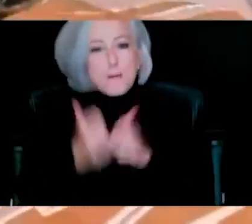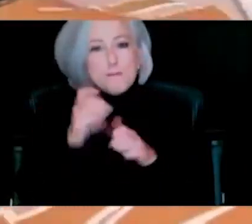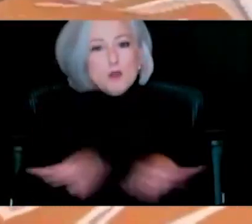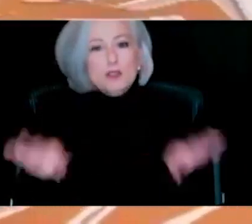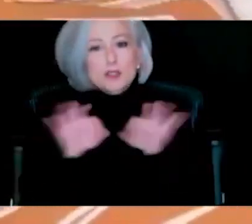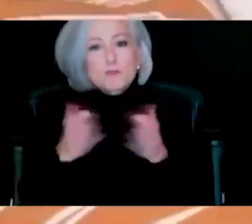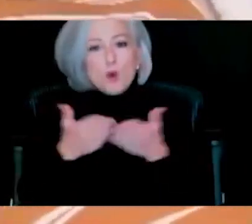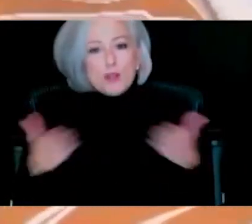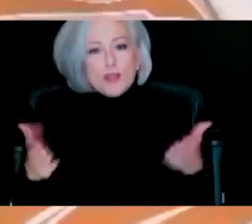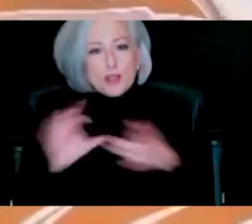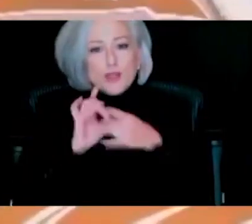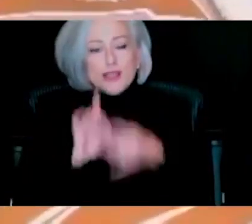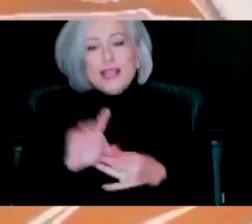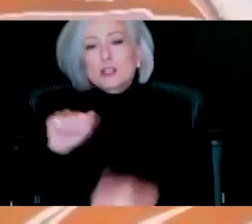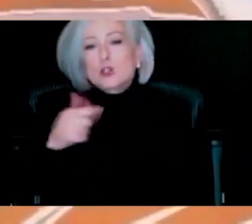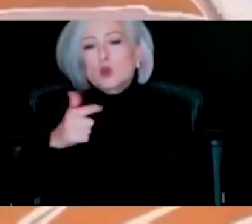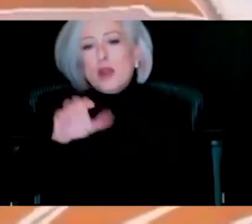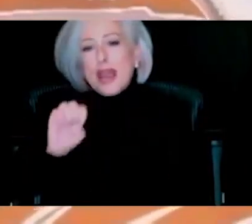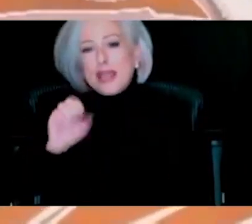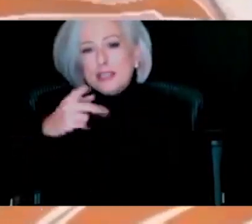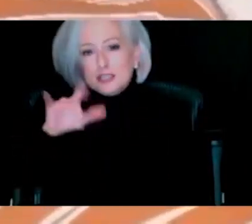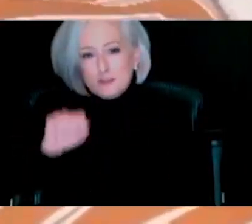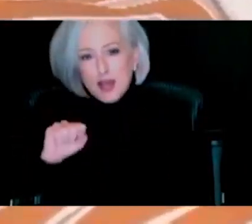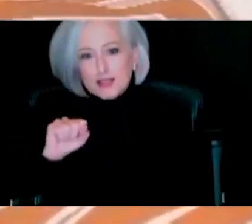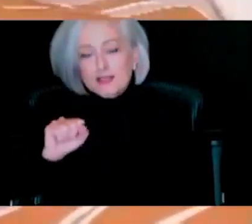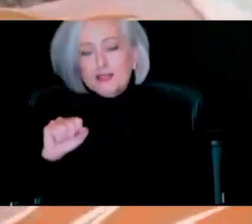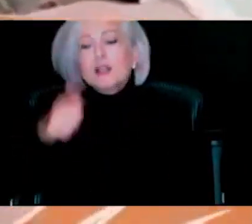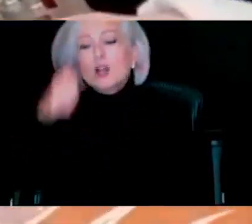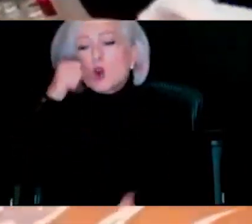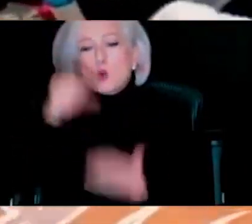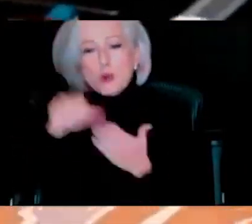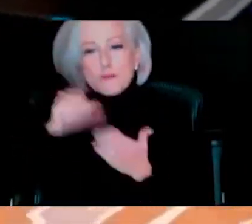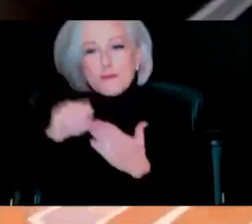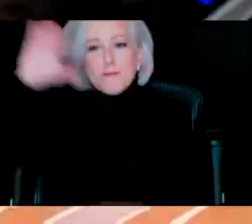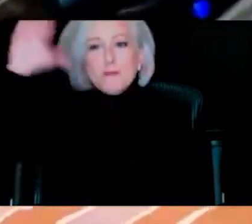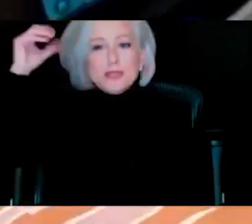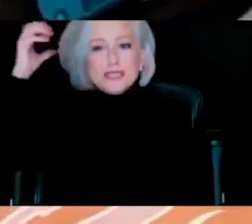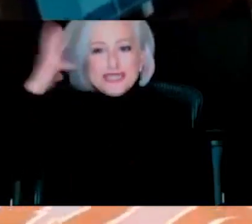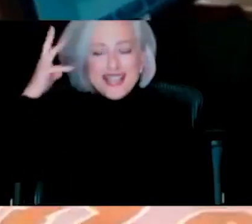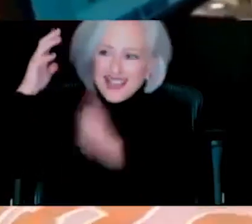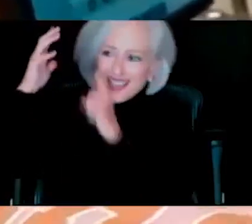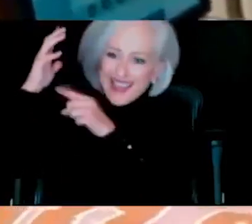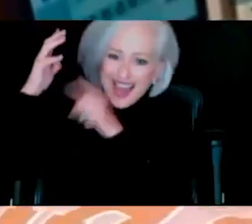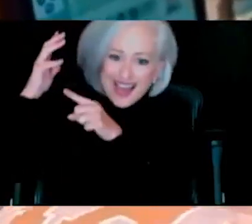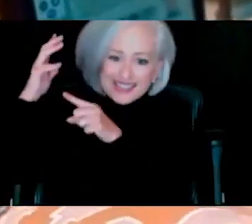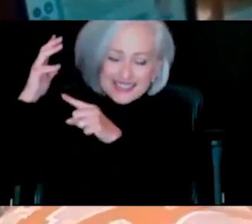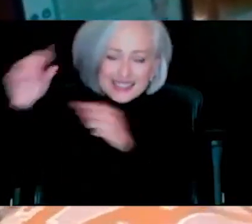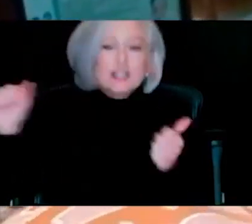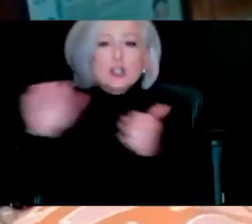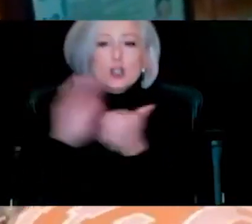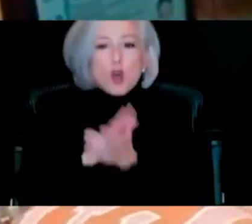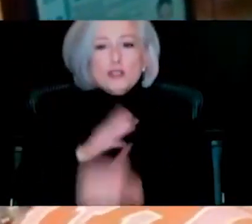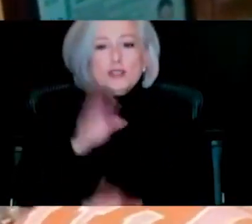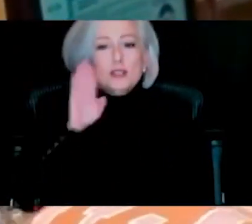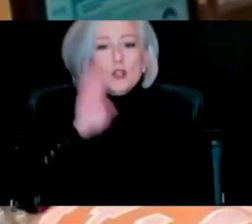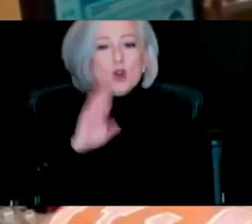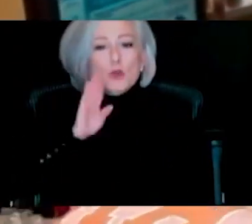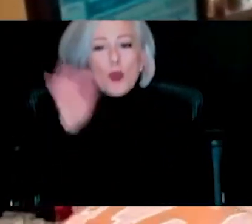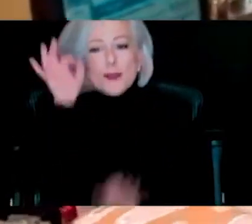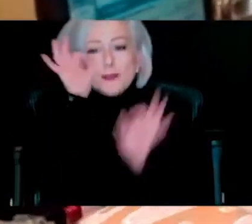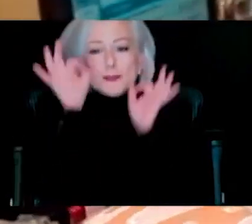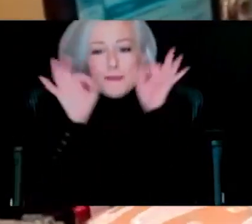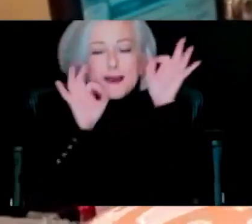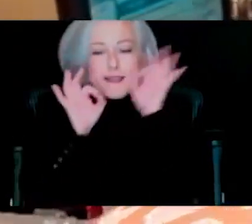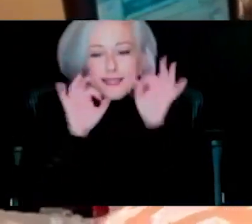when it comes to age spots, remember that sunscreen. The sun is what causes those brown spots, that sun damage. So